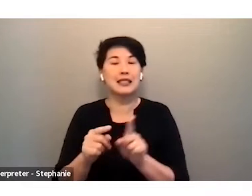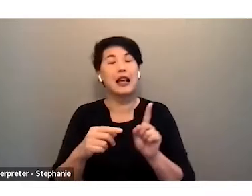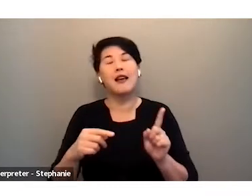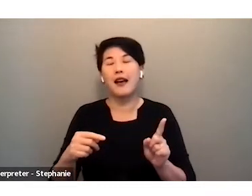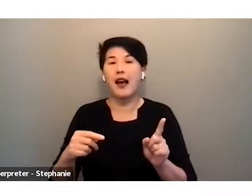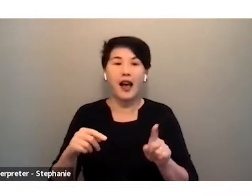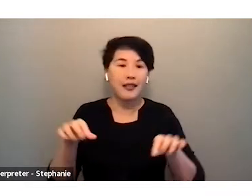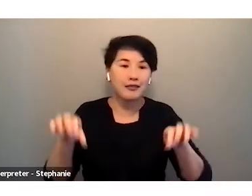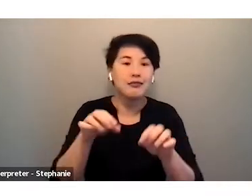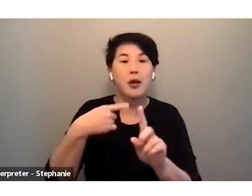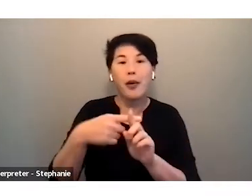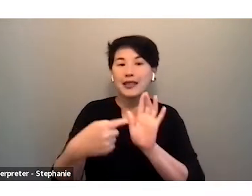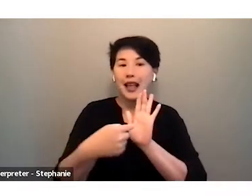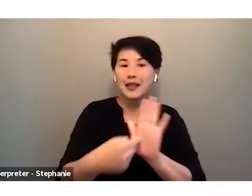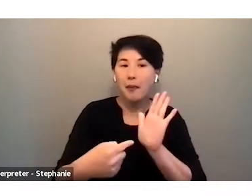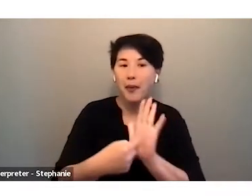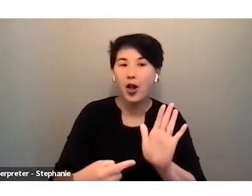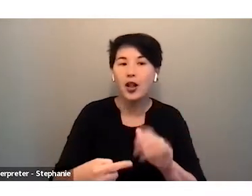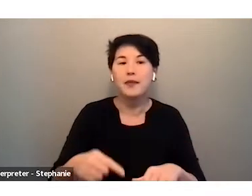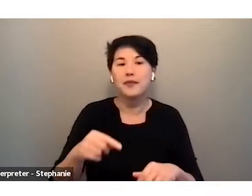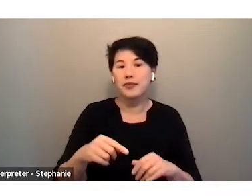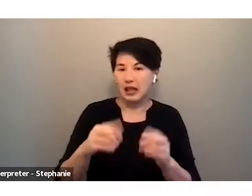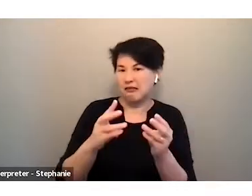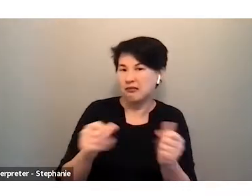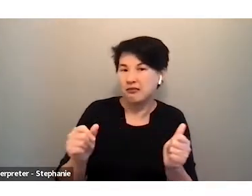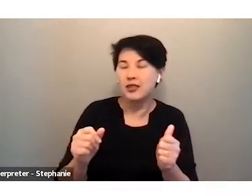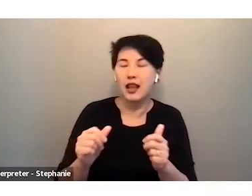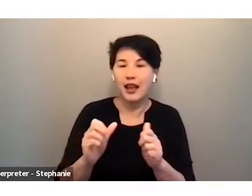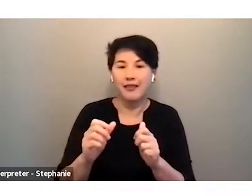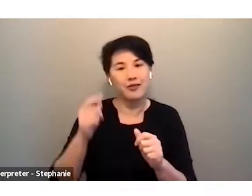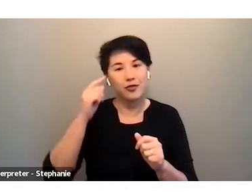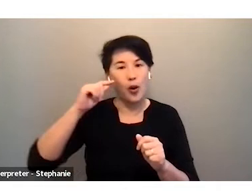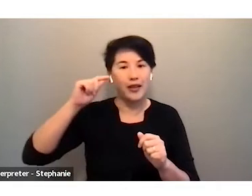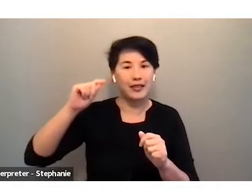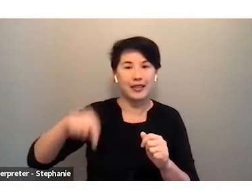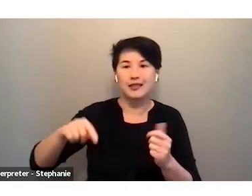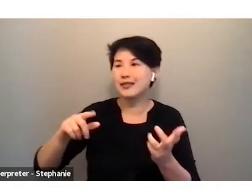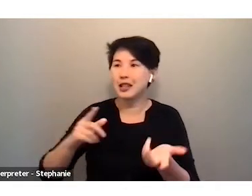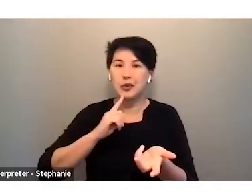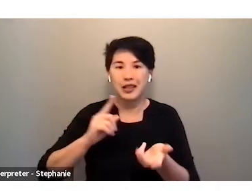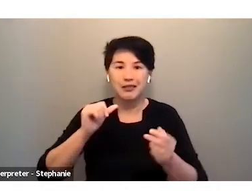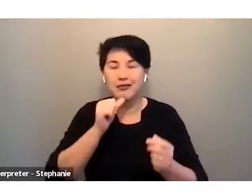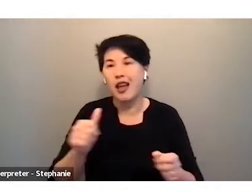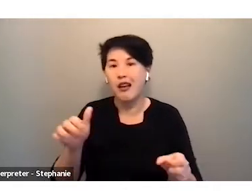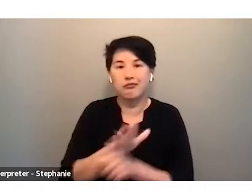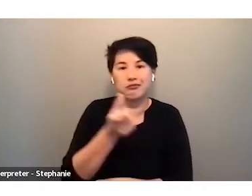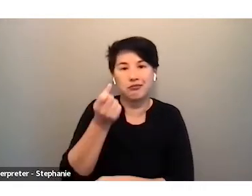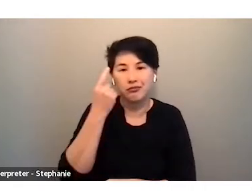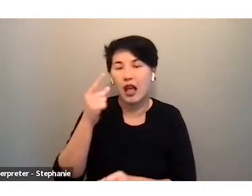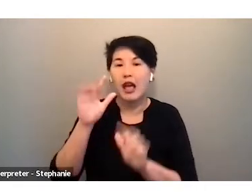these issues within the UK and the general lack of climate and social justice education